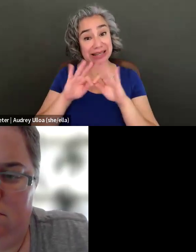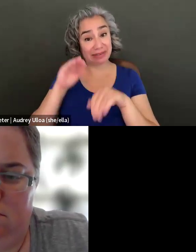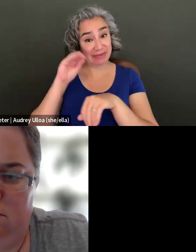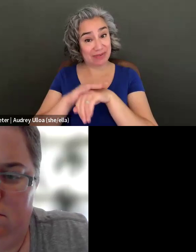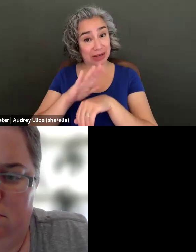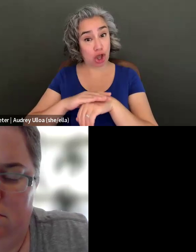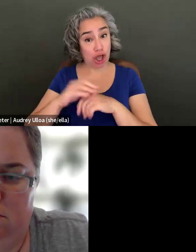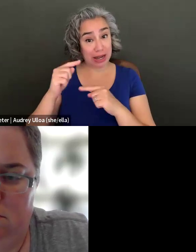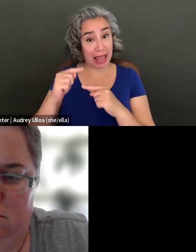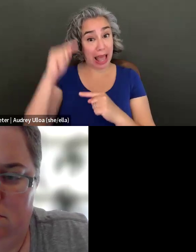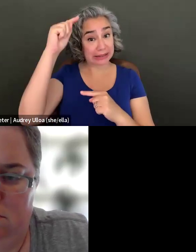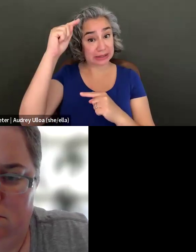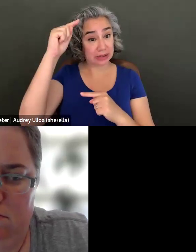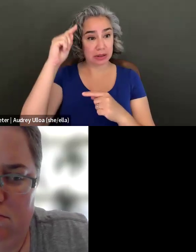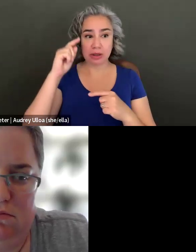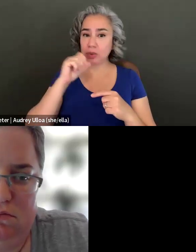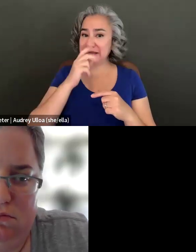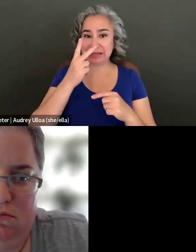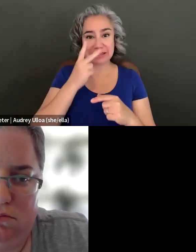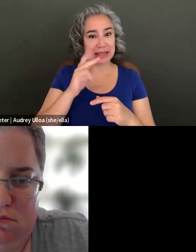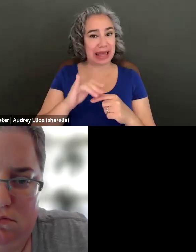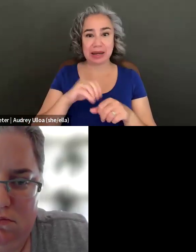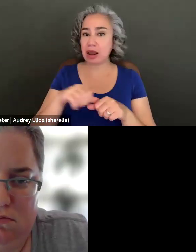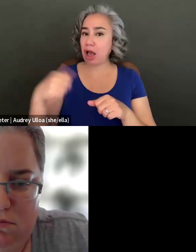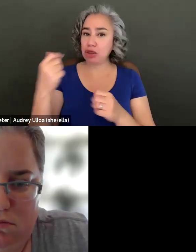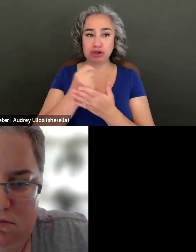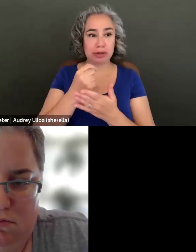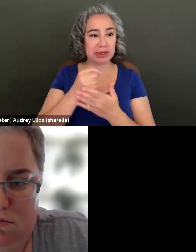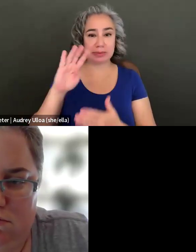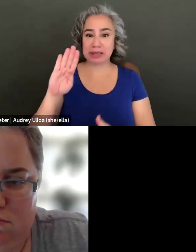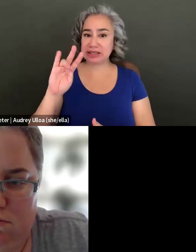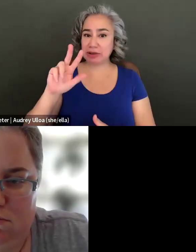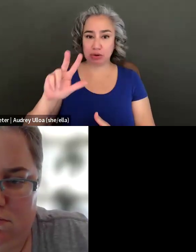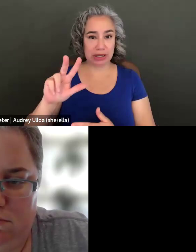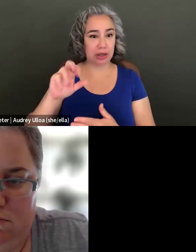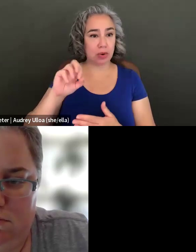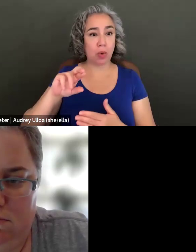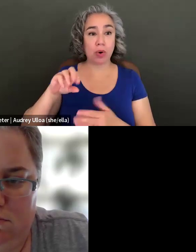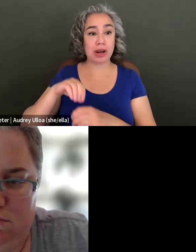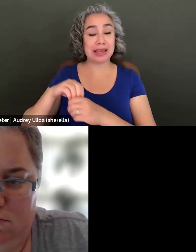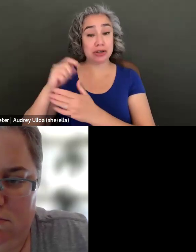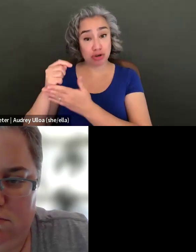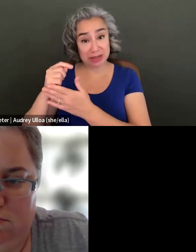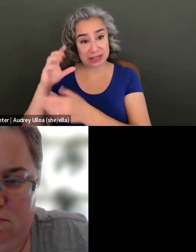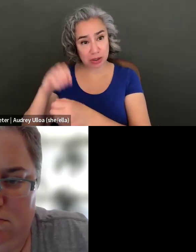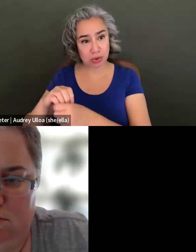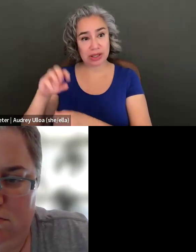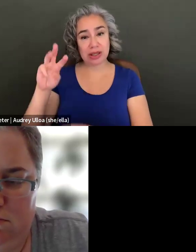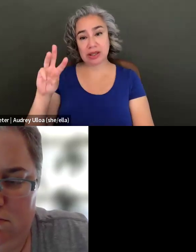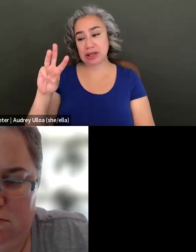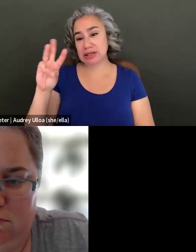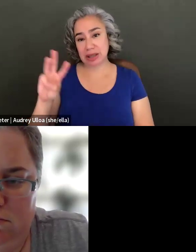not reflected in other treatments of B73 or in treatments including